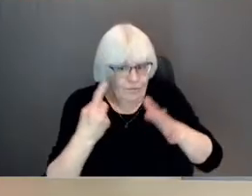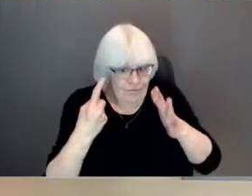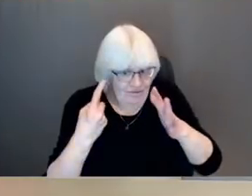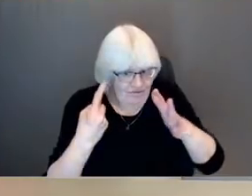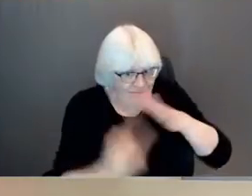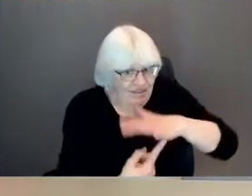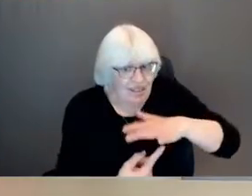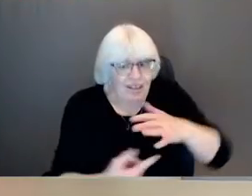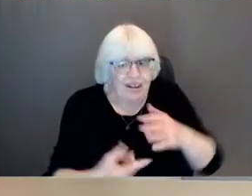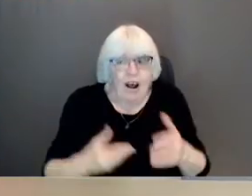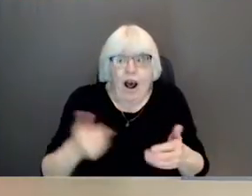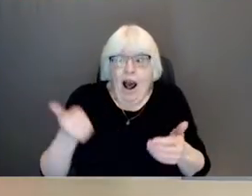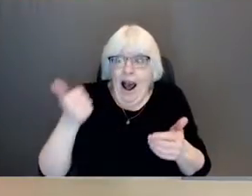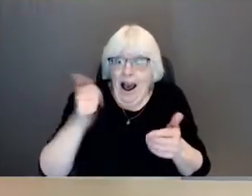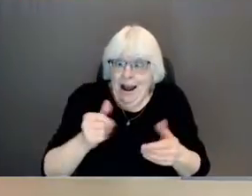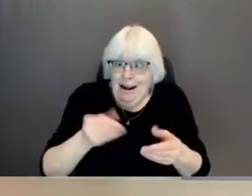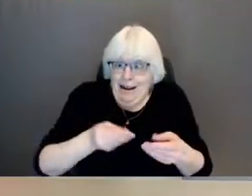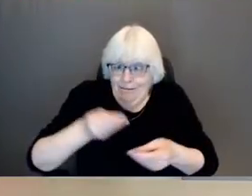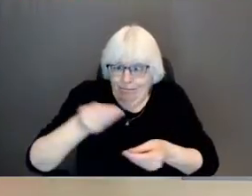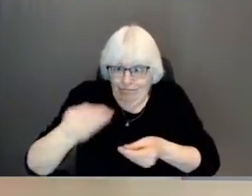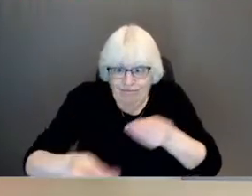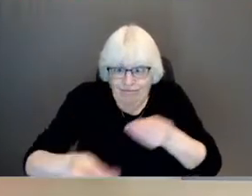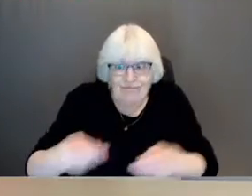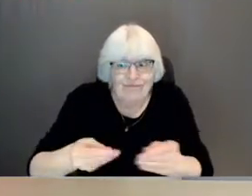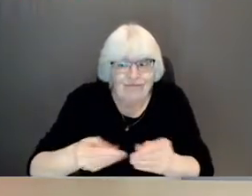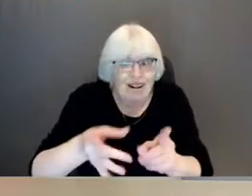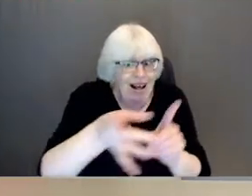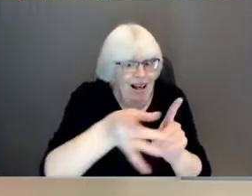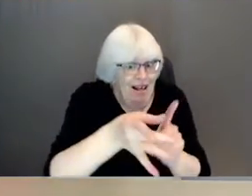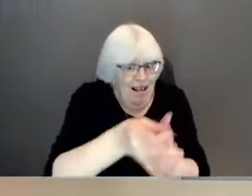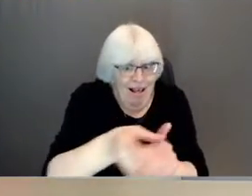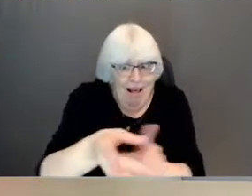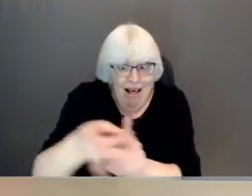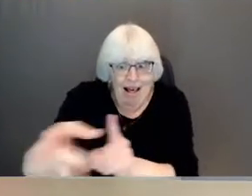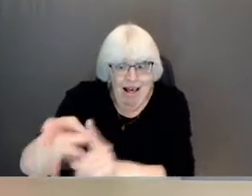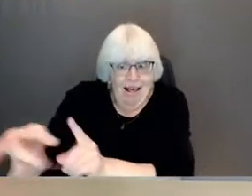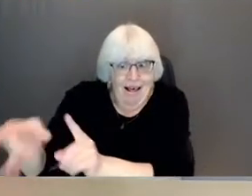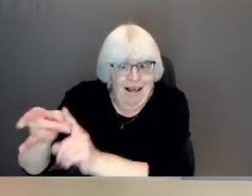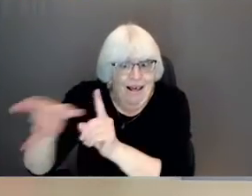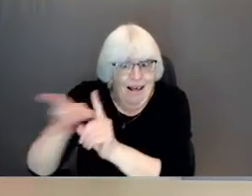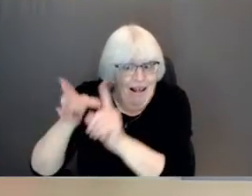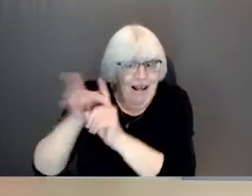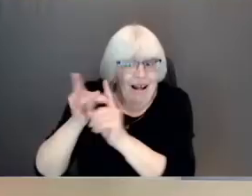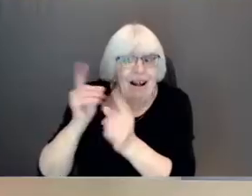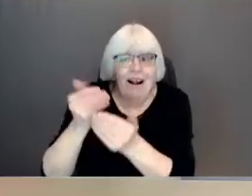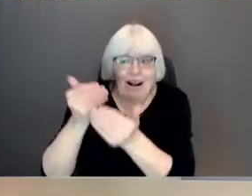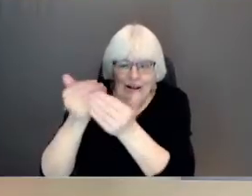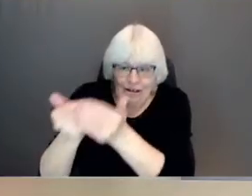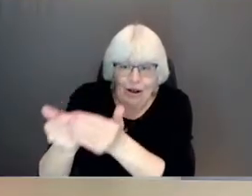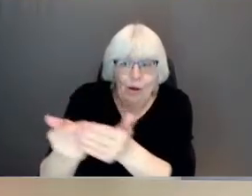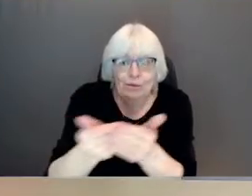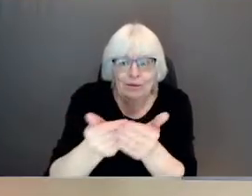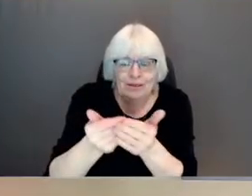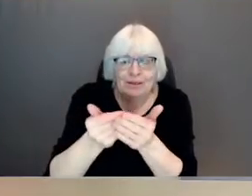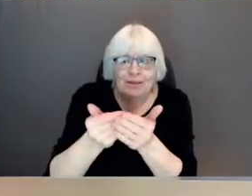to the case and test on day 4. Provided they do not have symptoms and